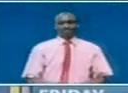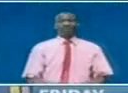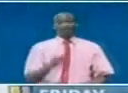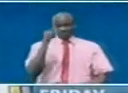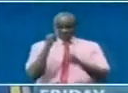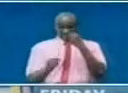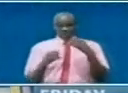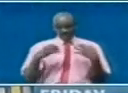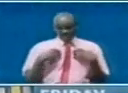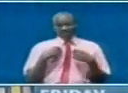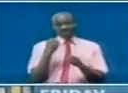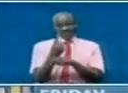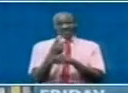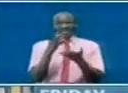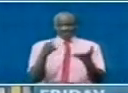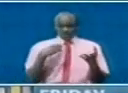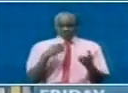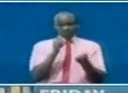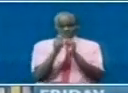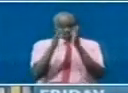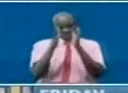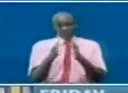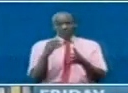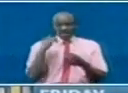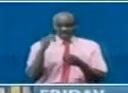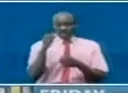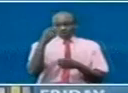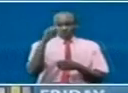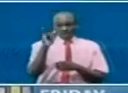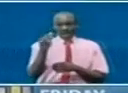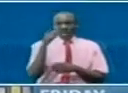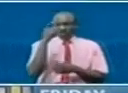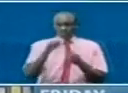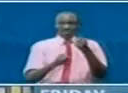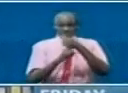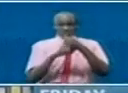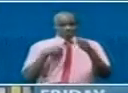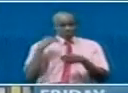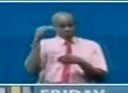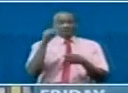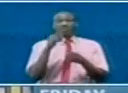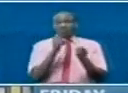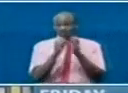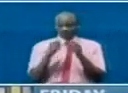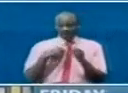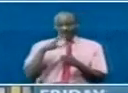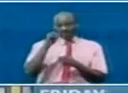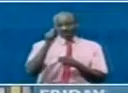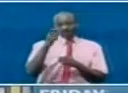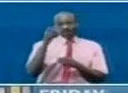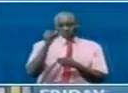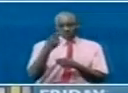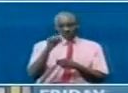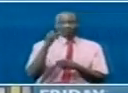And finally, the 11th edition of the Sports Personality of the Year Award, Sawyer has received support from SuperSport and Multichoice for the 7th year